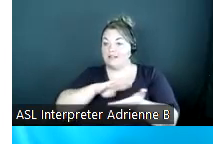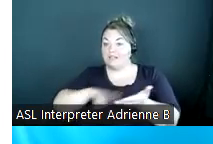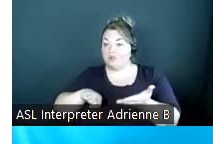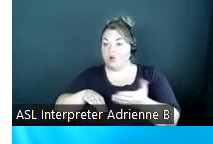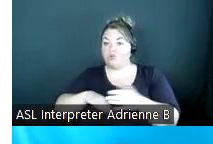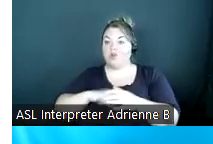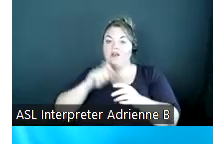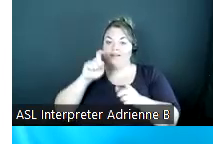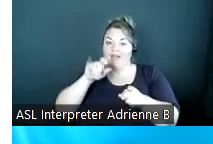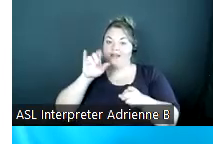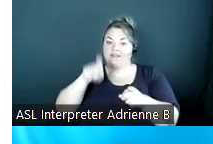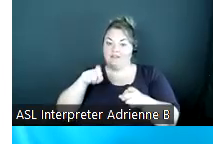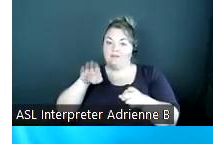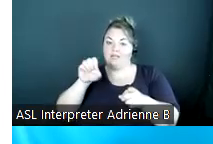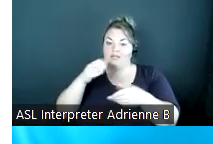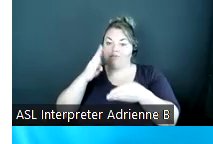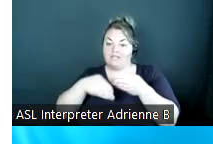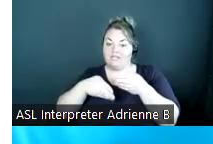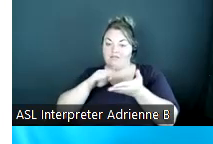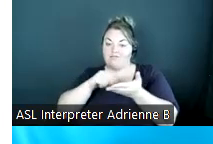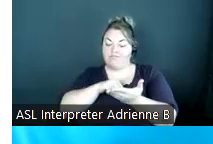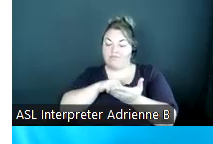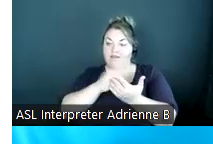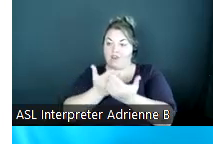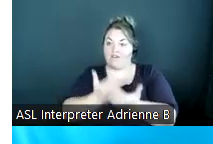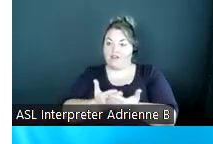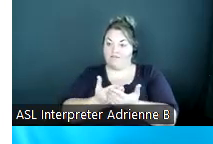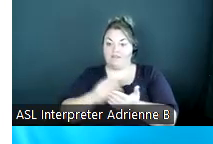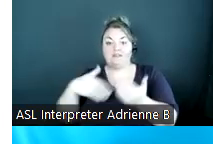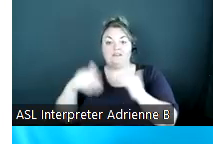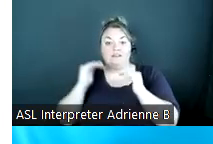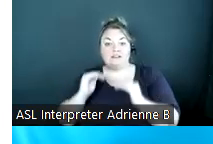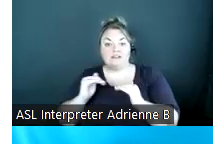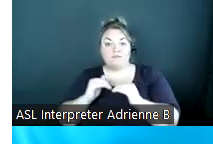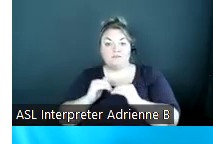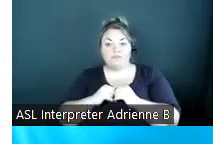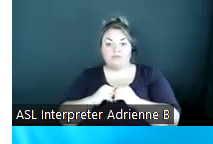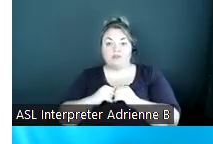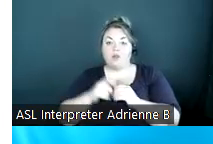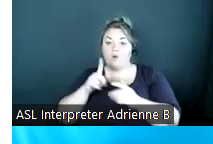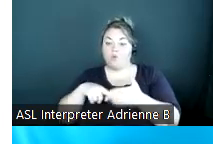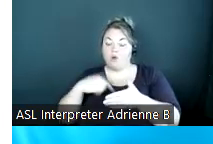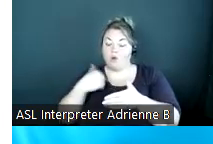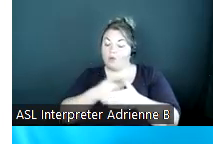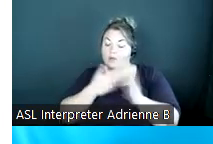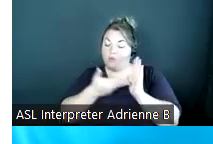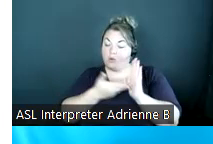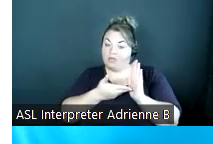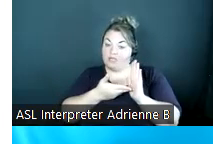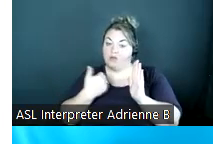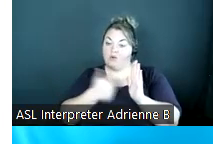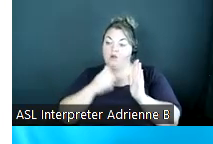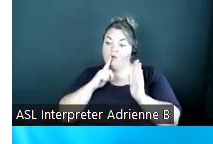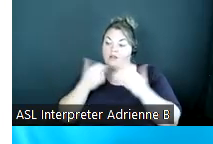this needs to be completed and verified. Next slide, please. And what we wrote in is really trying to focus